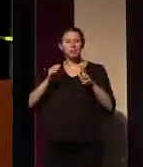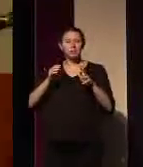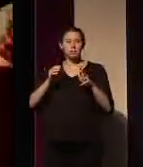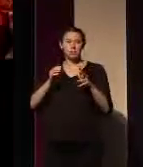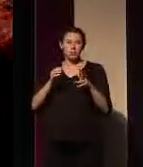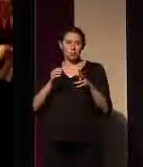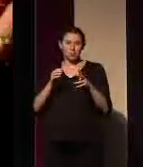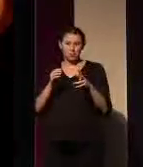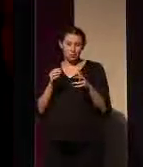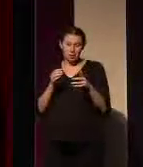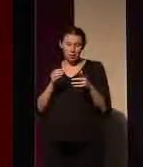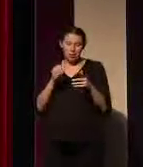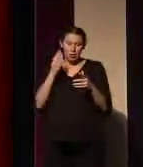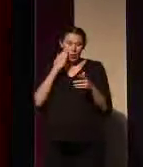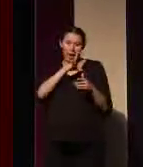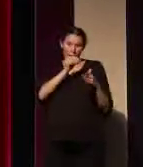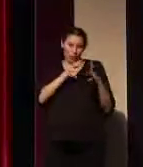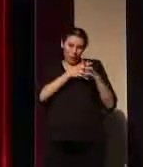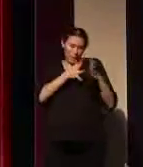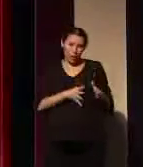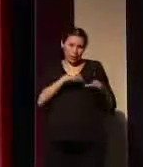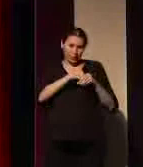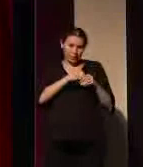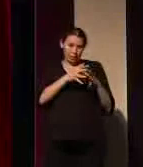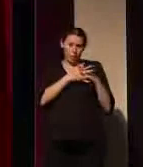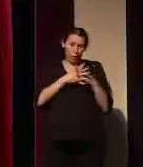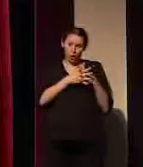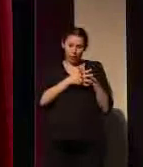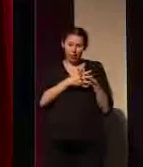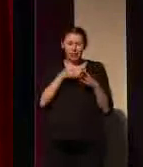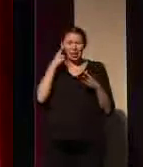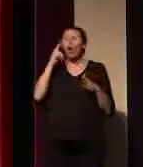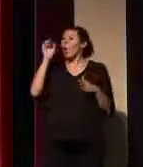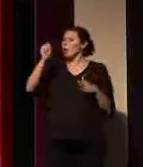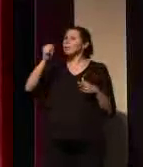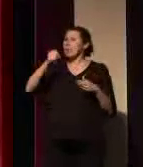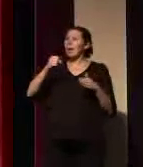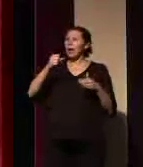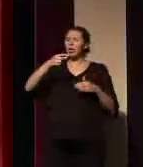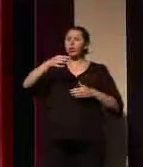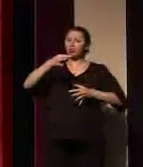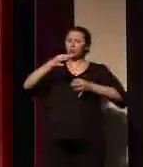a jury of their peers. They don't. Because in most states,